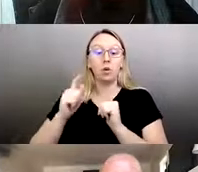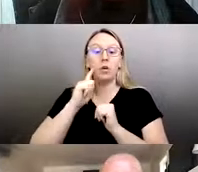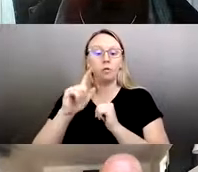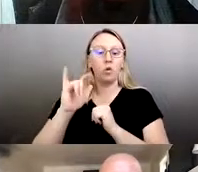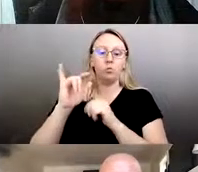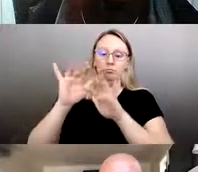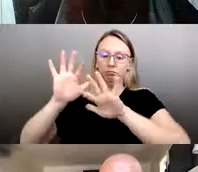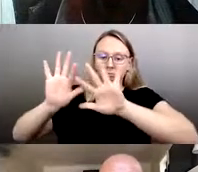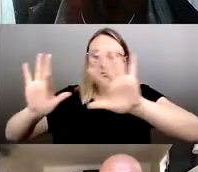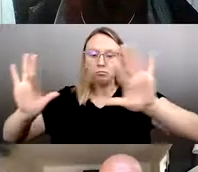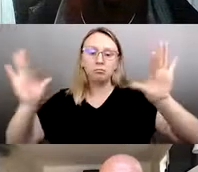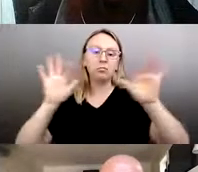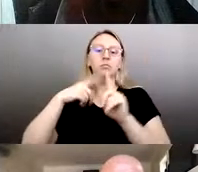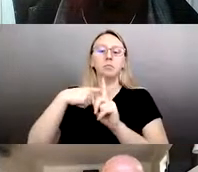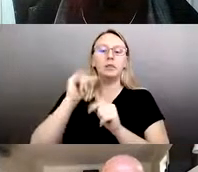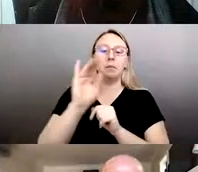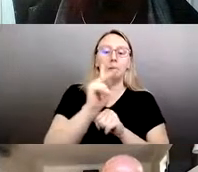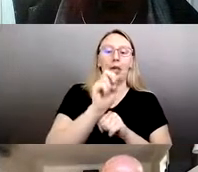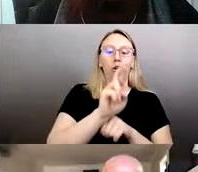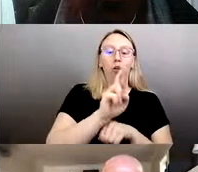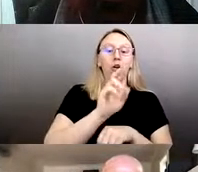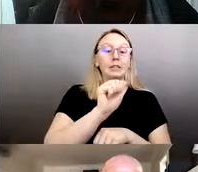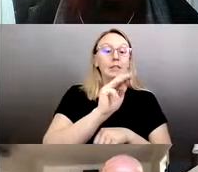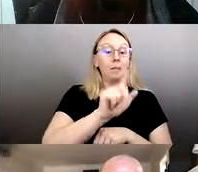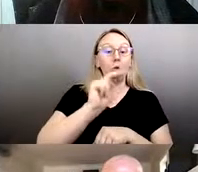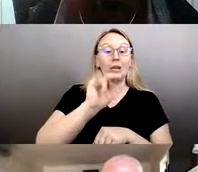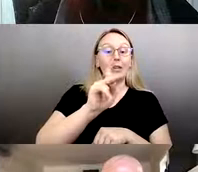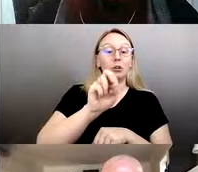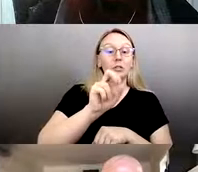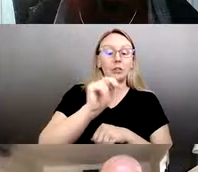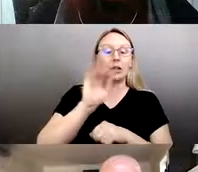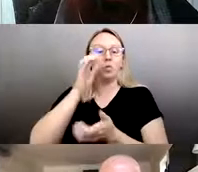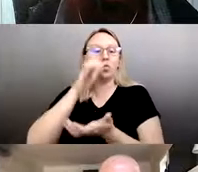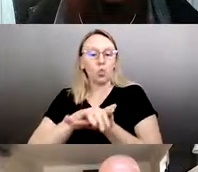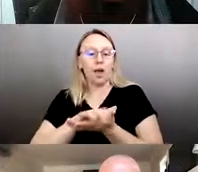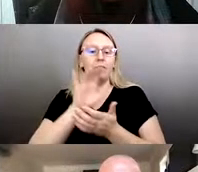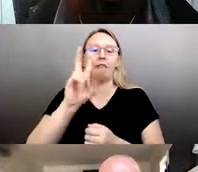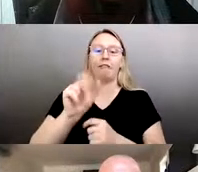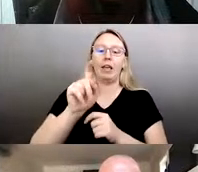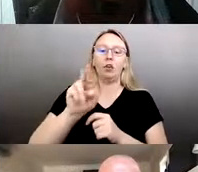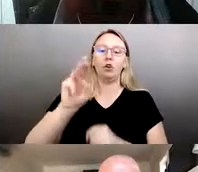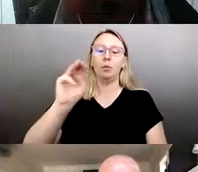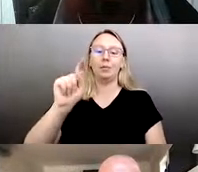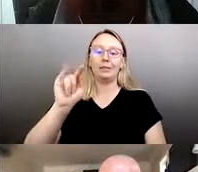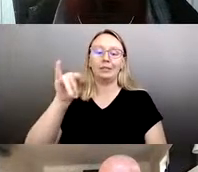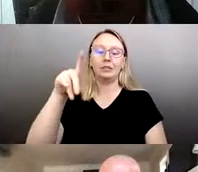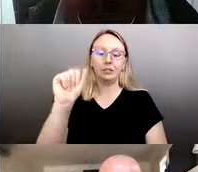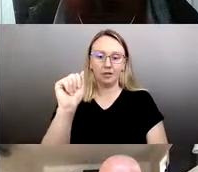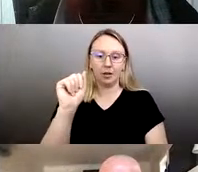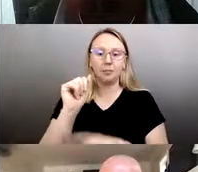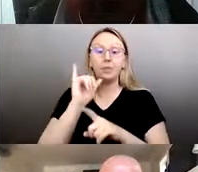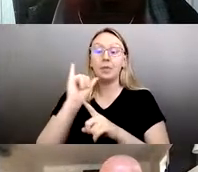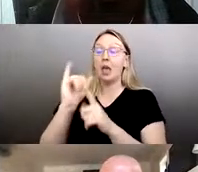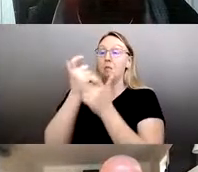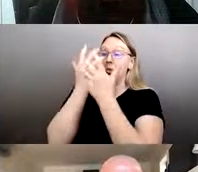wife, society leader Matilda. This spectacular Tiffany glass dome is just one of the marvels that awaits you inside. This couple